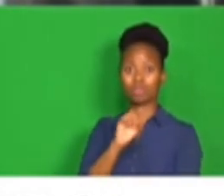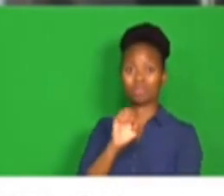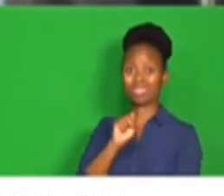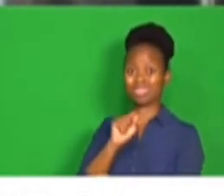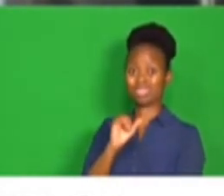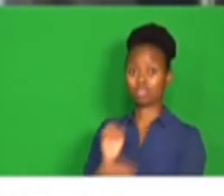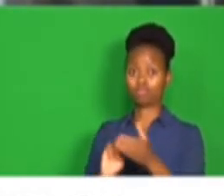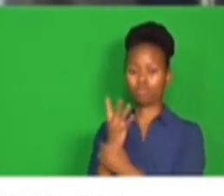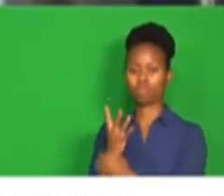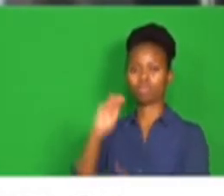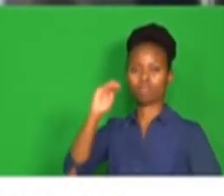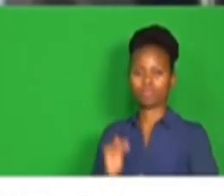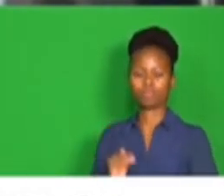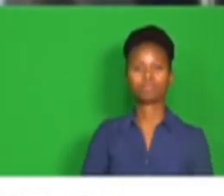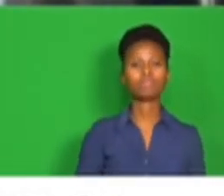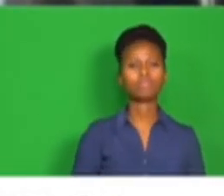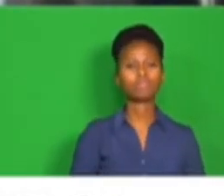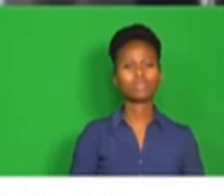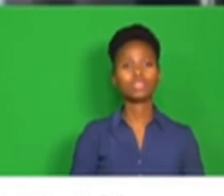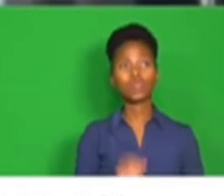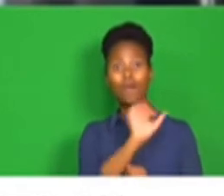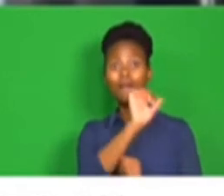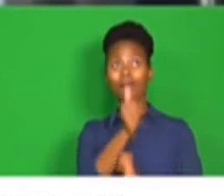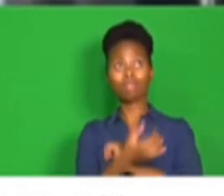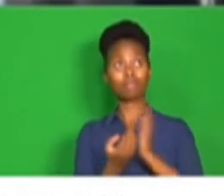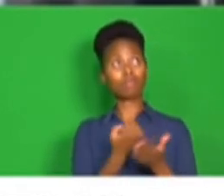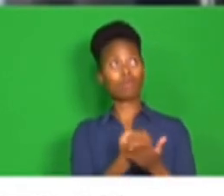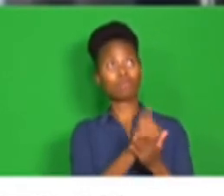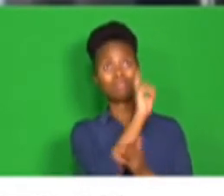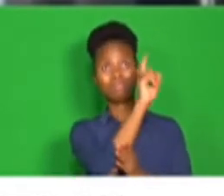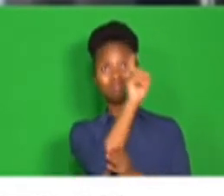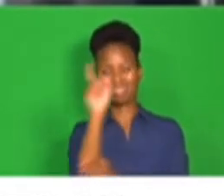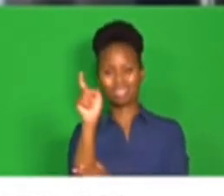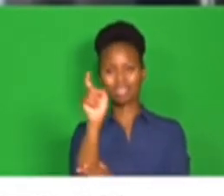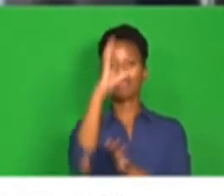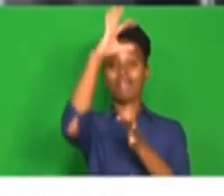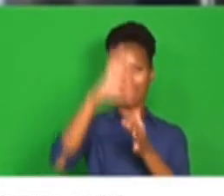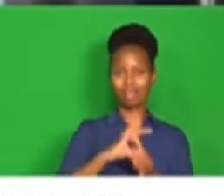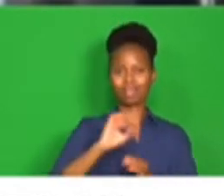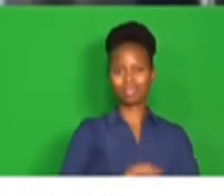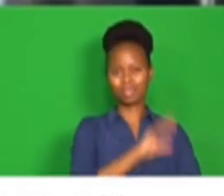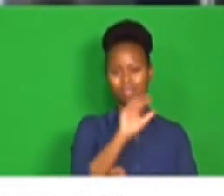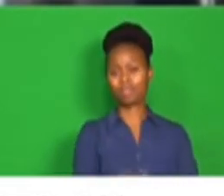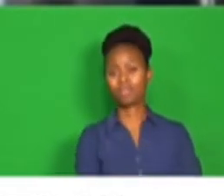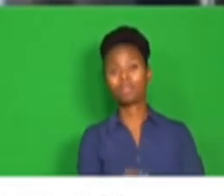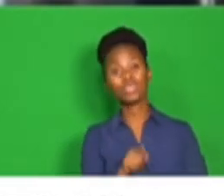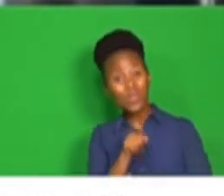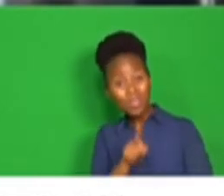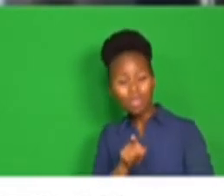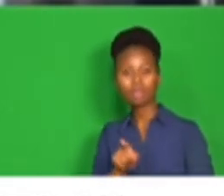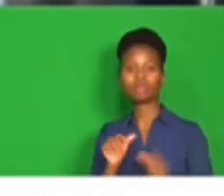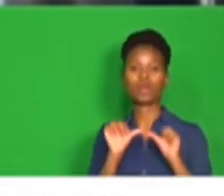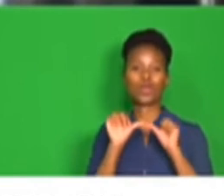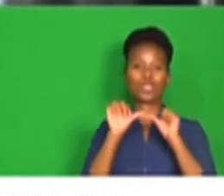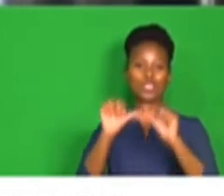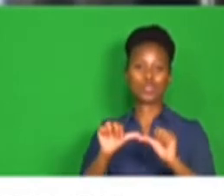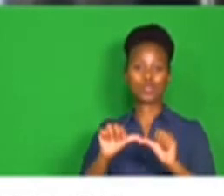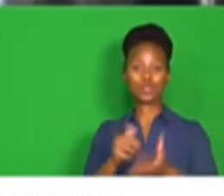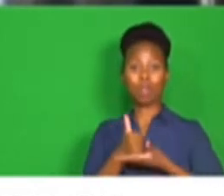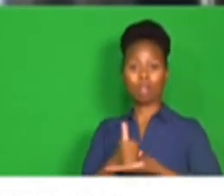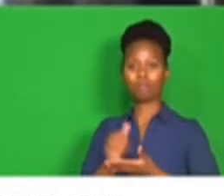Accommodative policies in many advanced economies and the improved economic outlook continue to support